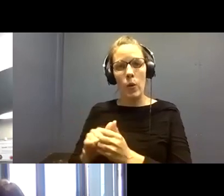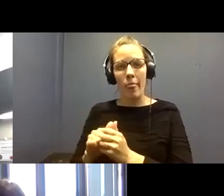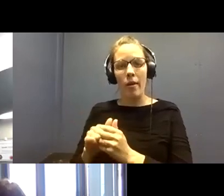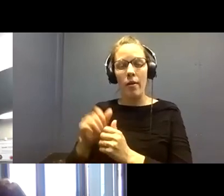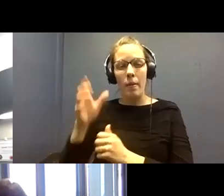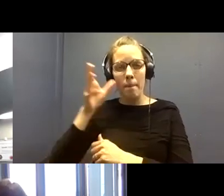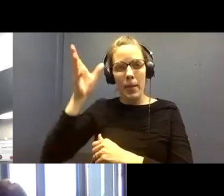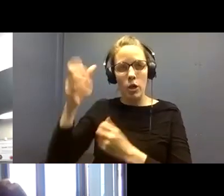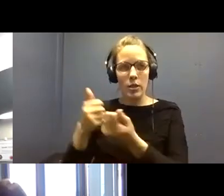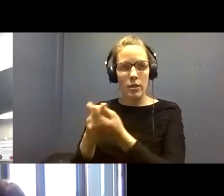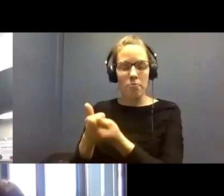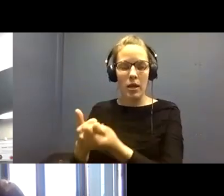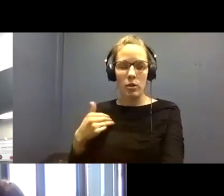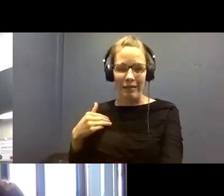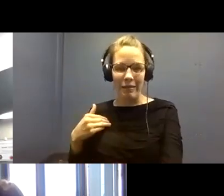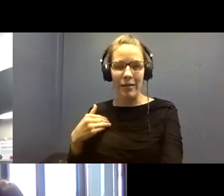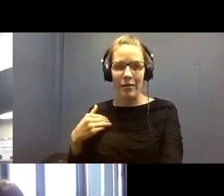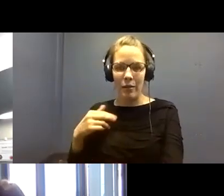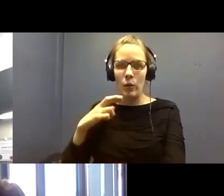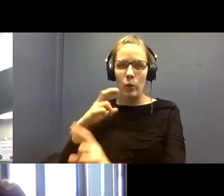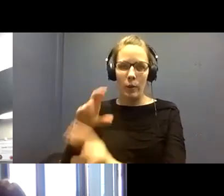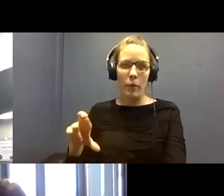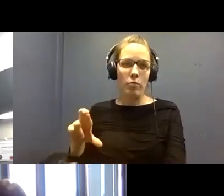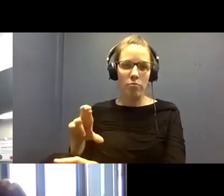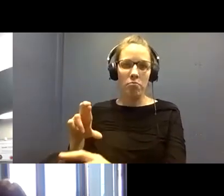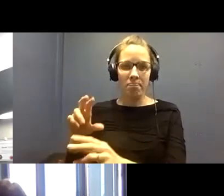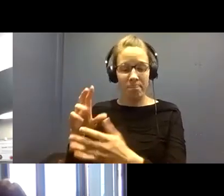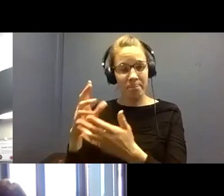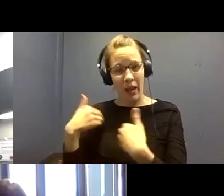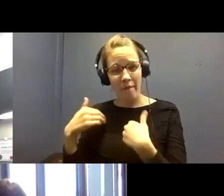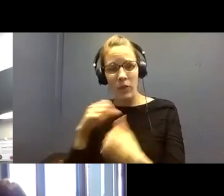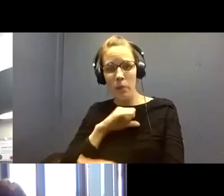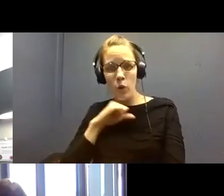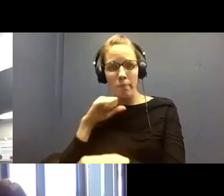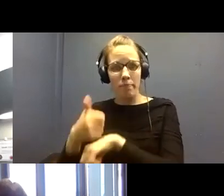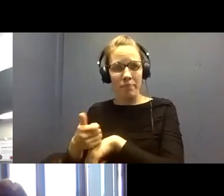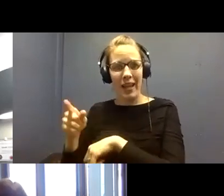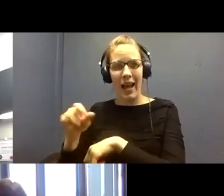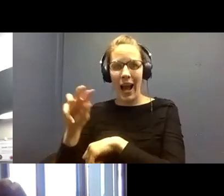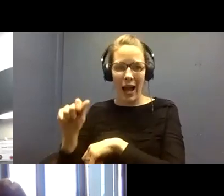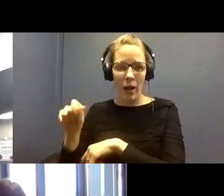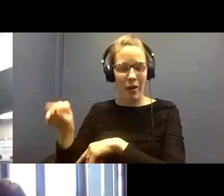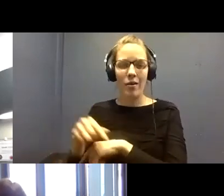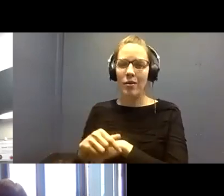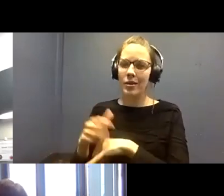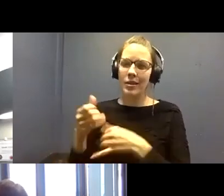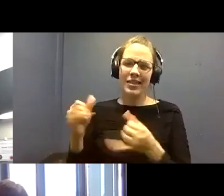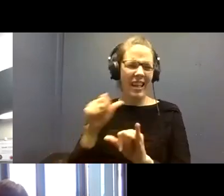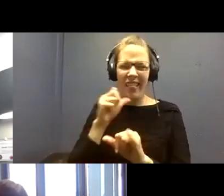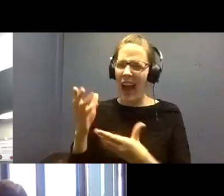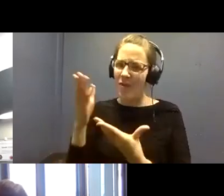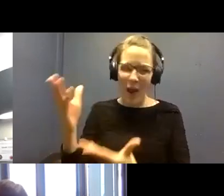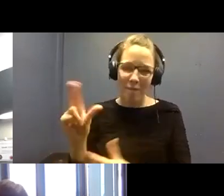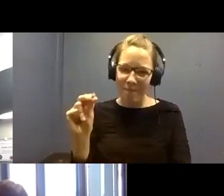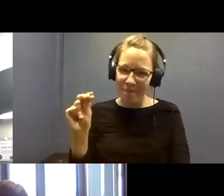sponsorship have reportedly, looked into having proms on the Iowa side of the river. It is still not recommended at this